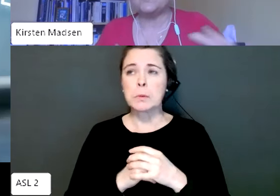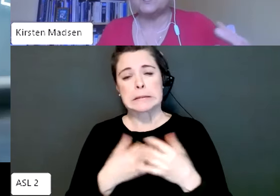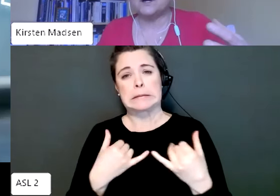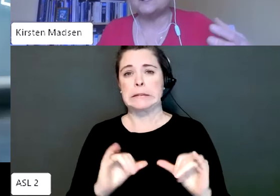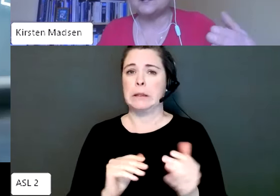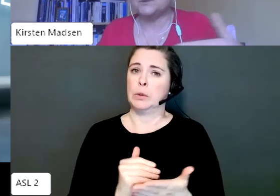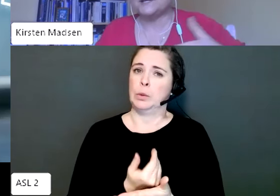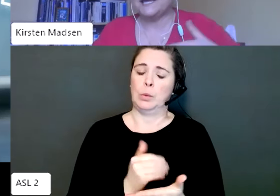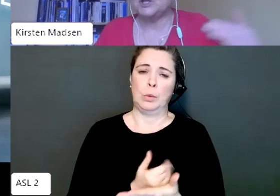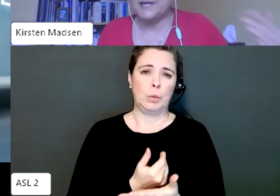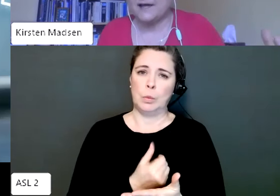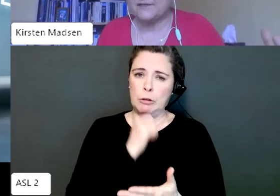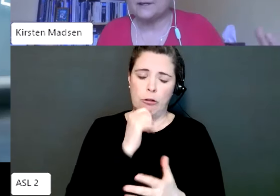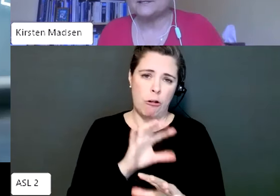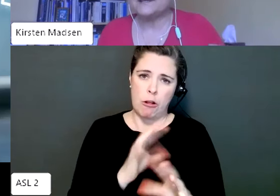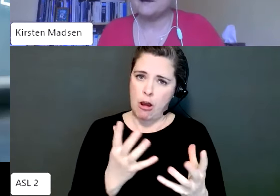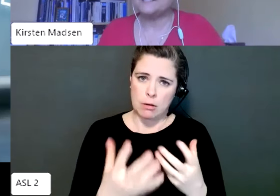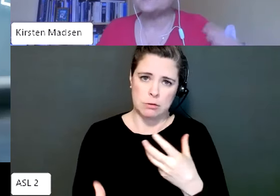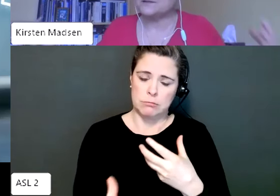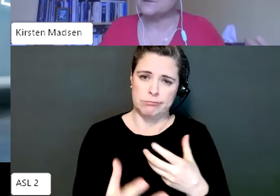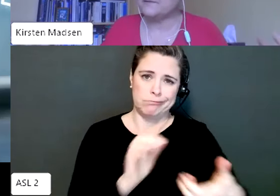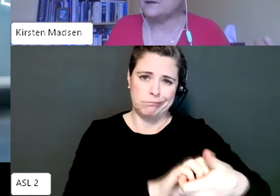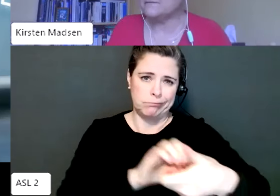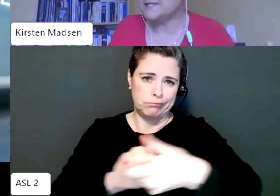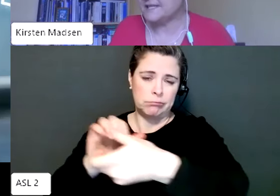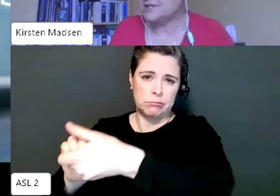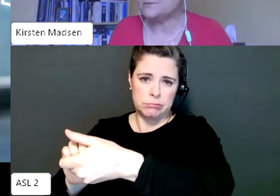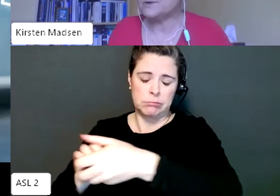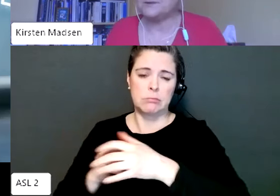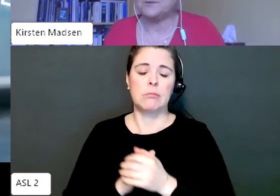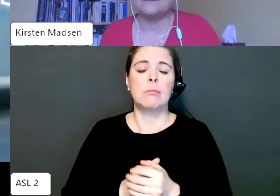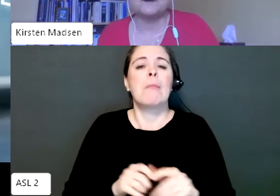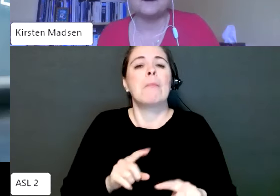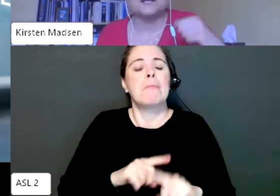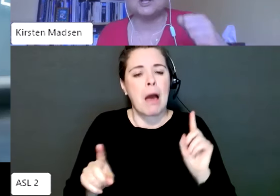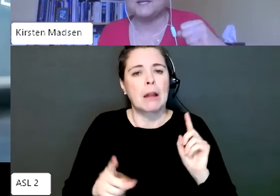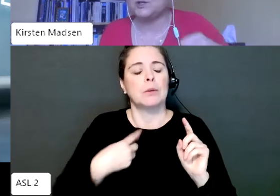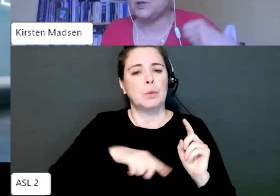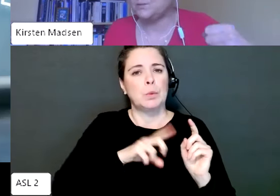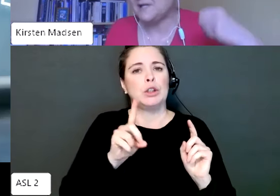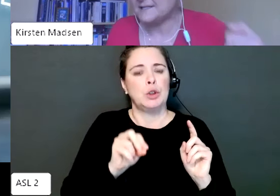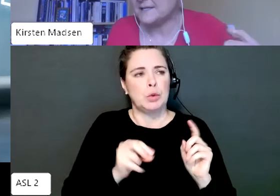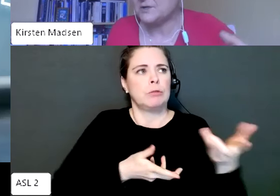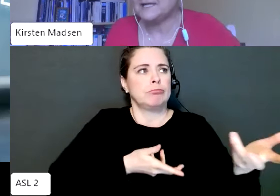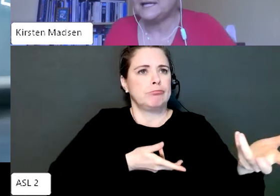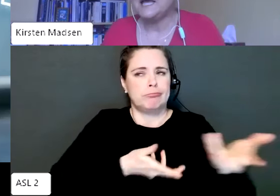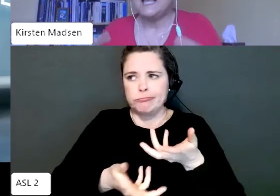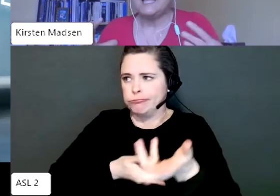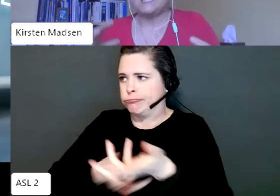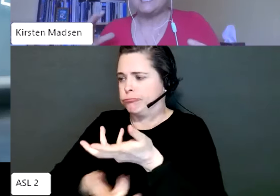with regard to engaging others, that means also having conversations with people from the LGBTQ plus